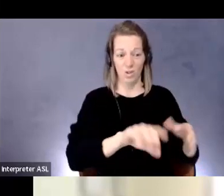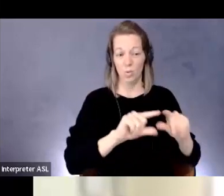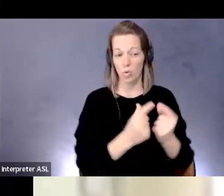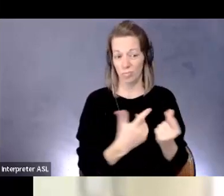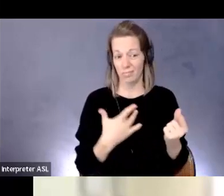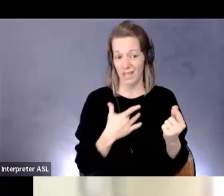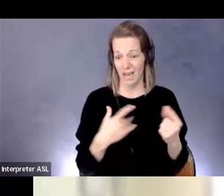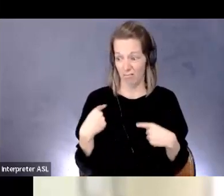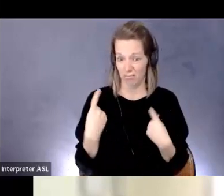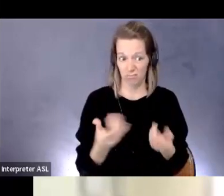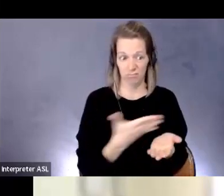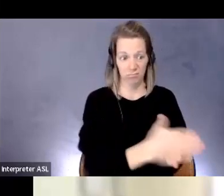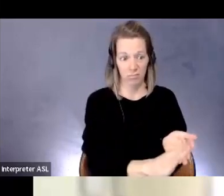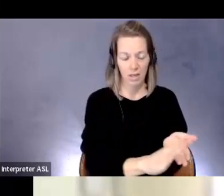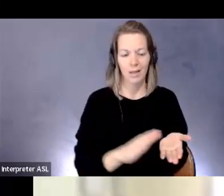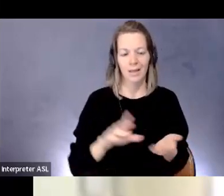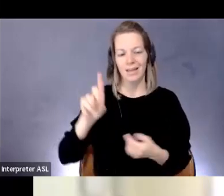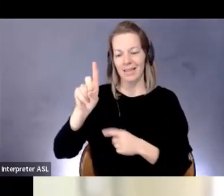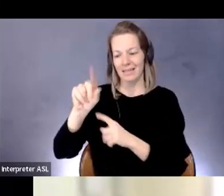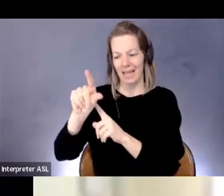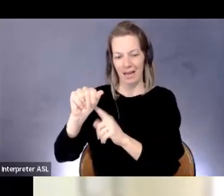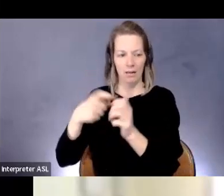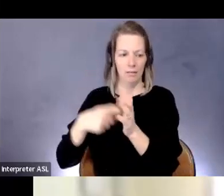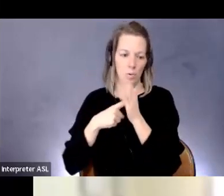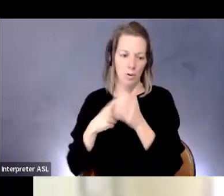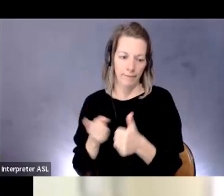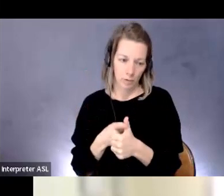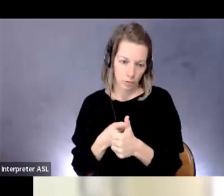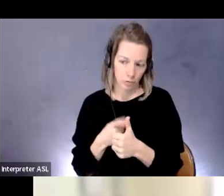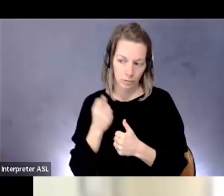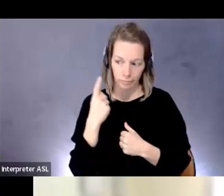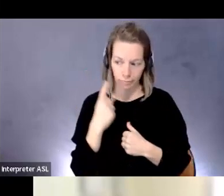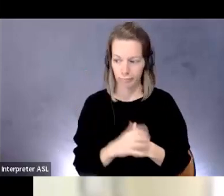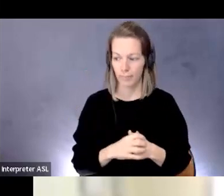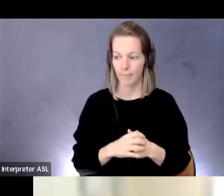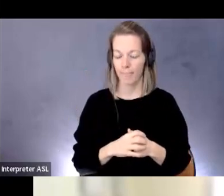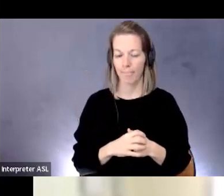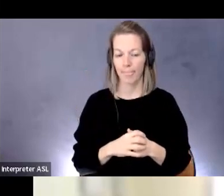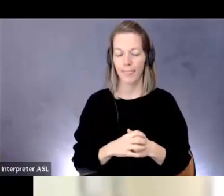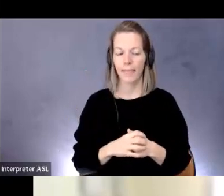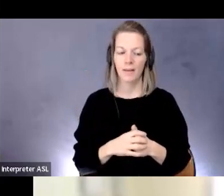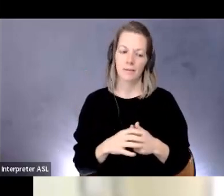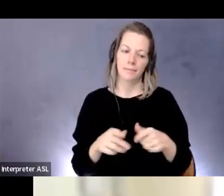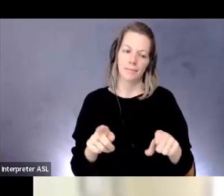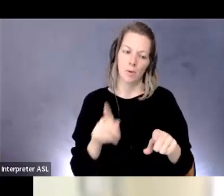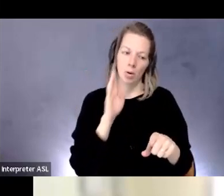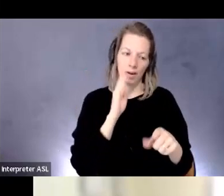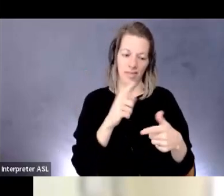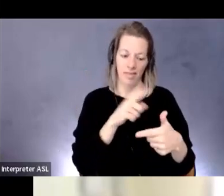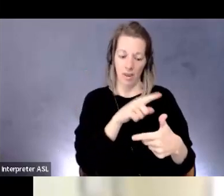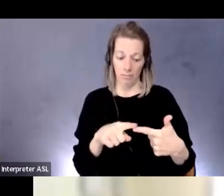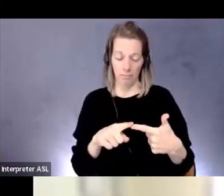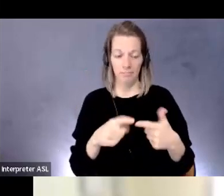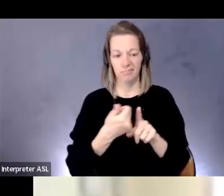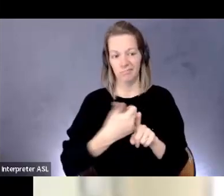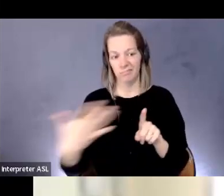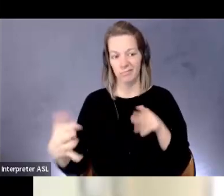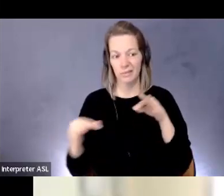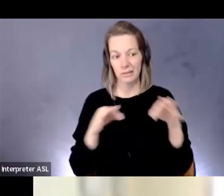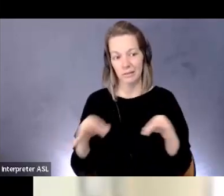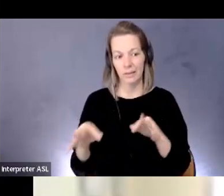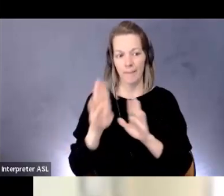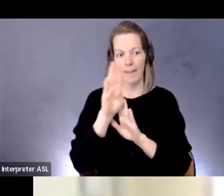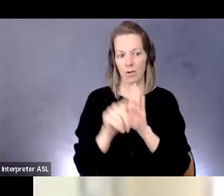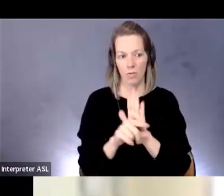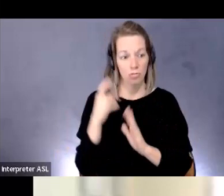we need actual data first. We will then provide a bit more background about why we decided to do this